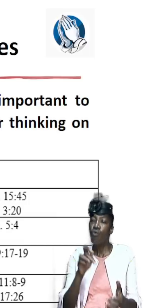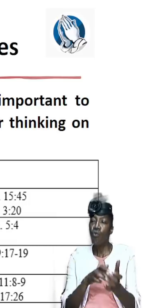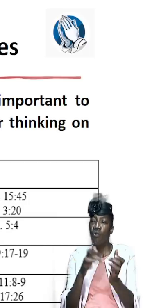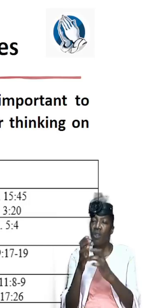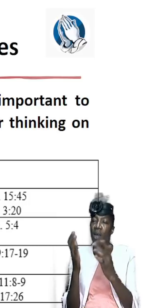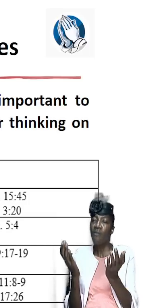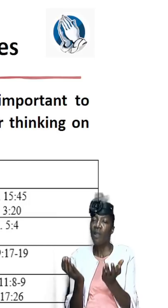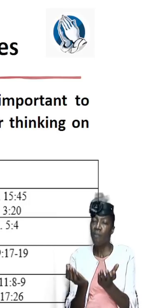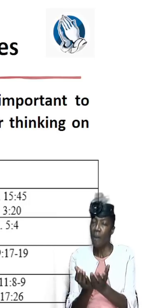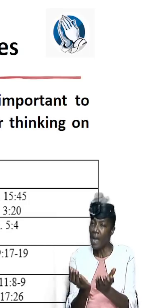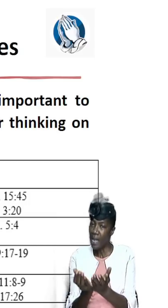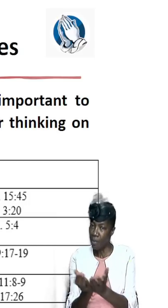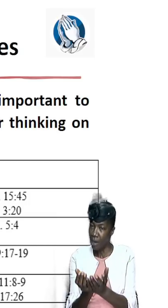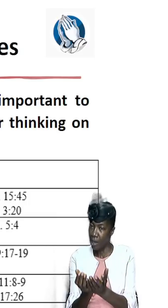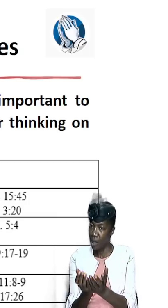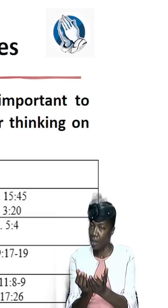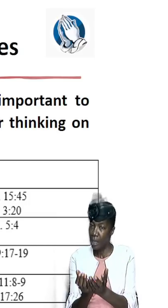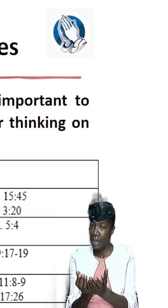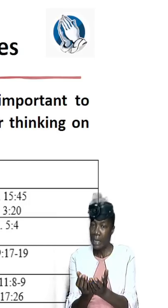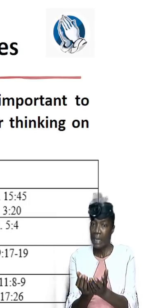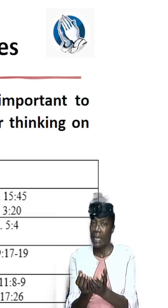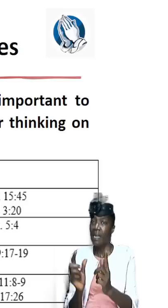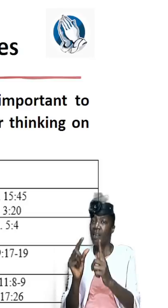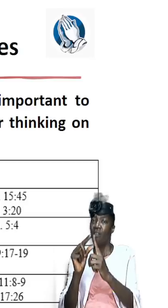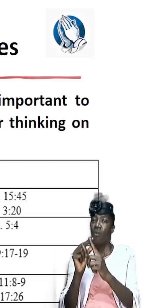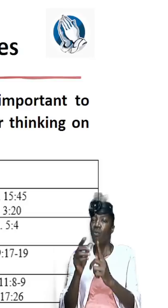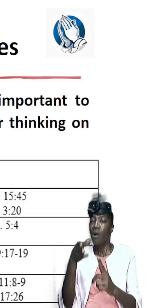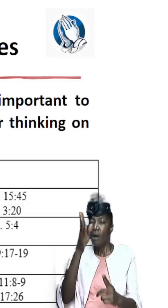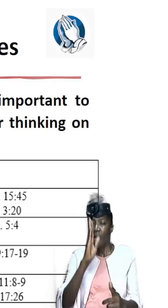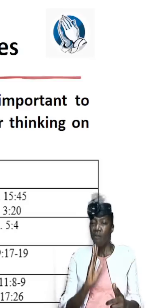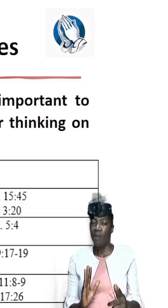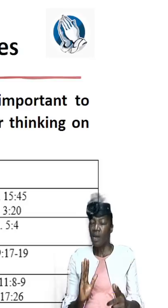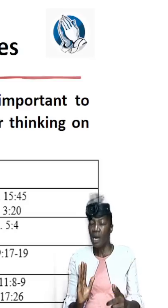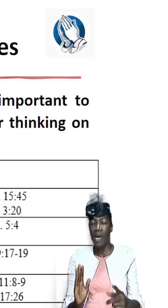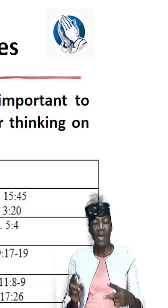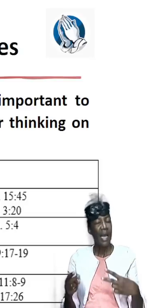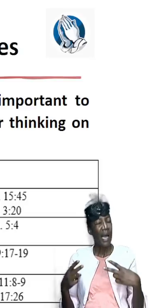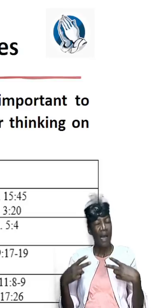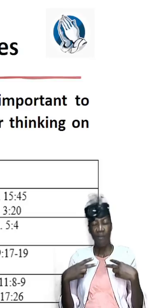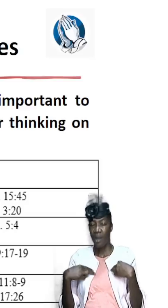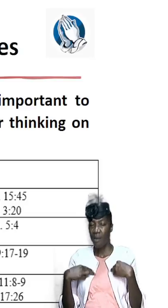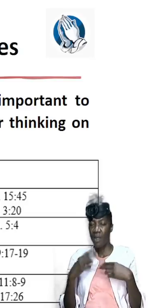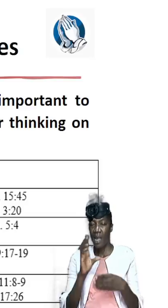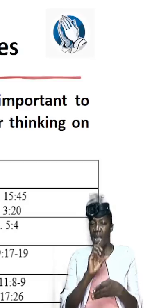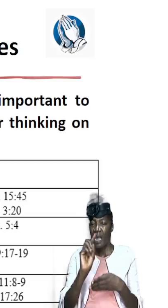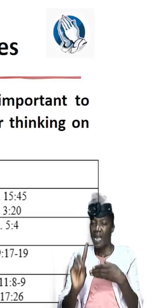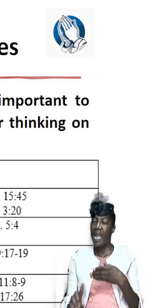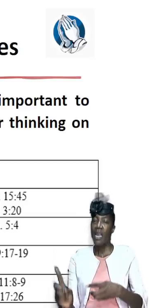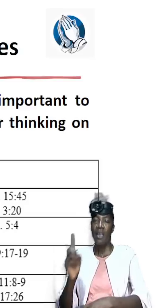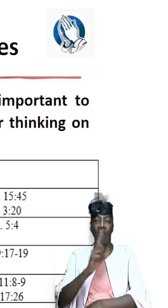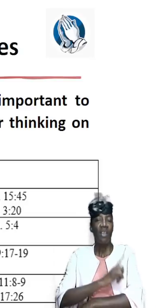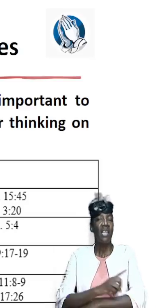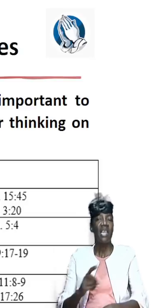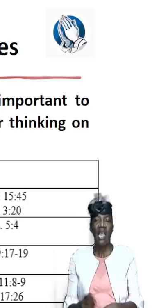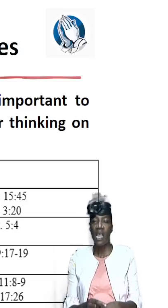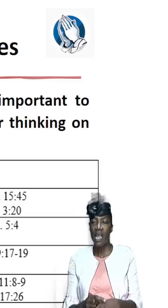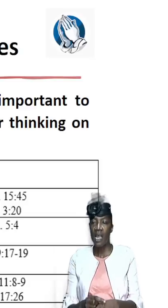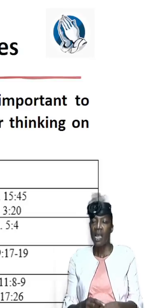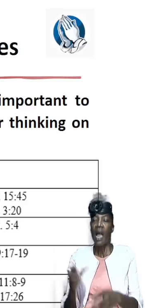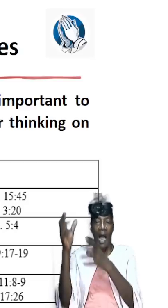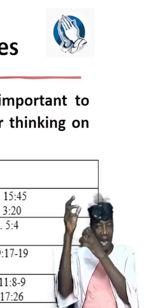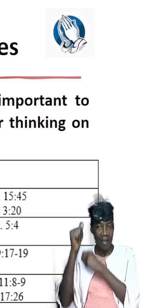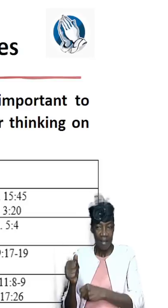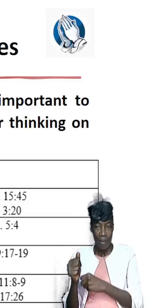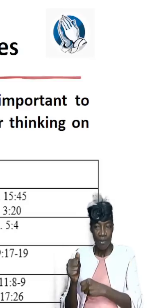is authentic and that it is the Word of God, it is going to have to, at the end of the day, brothers and sisters, be